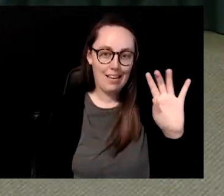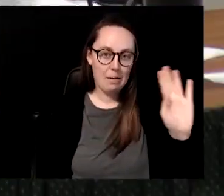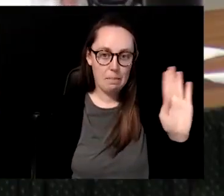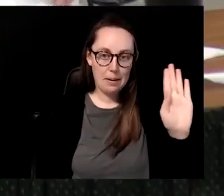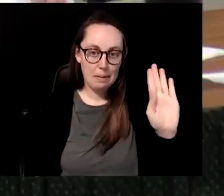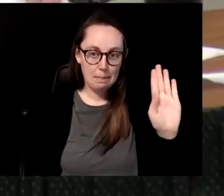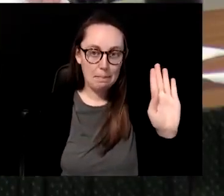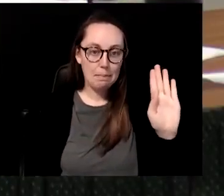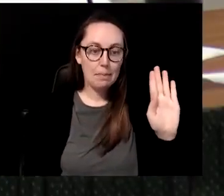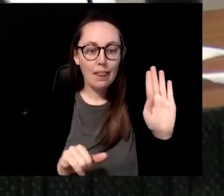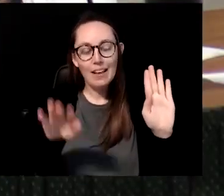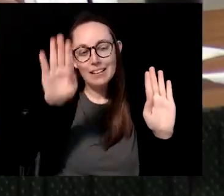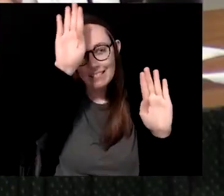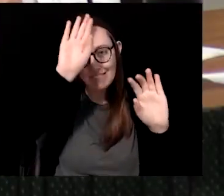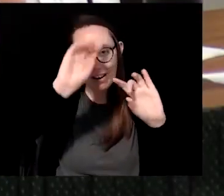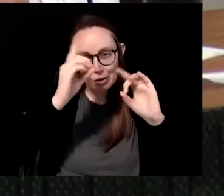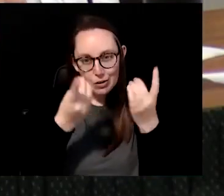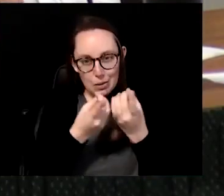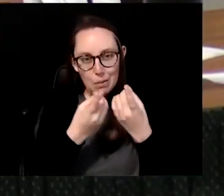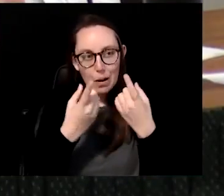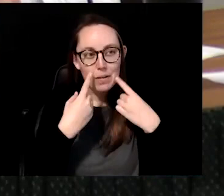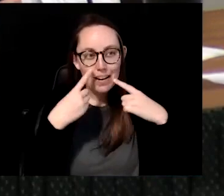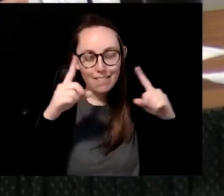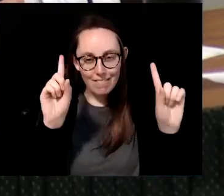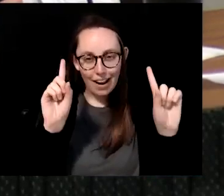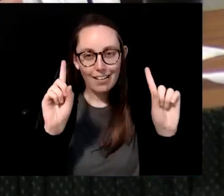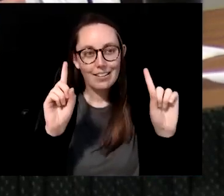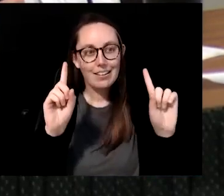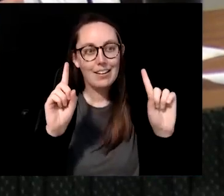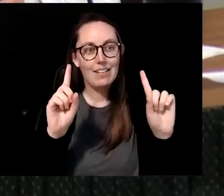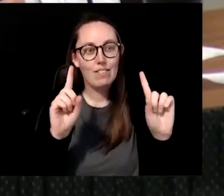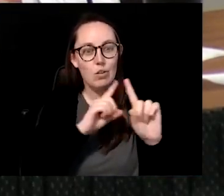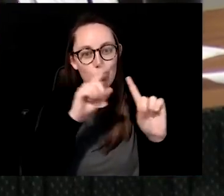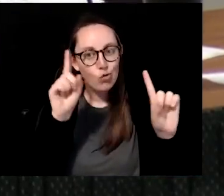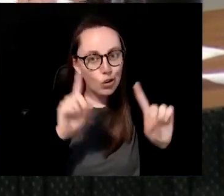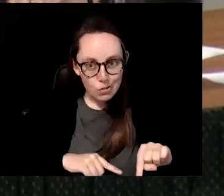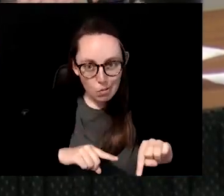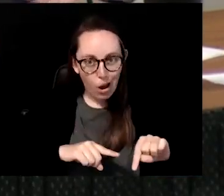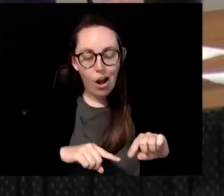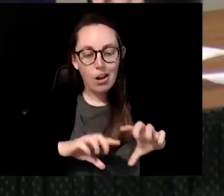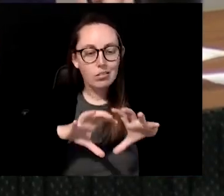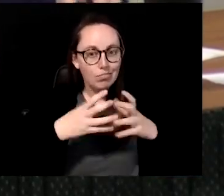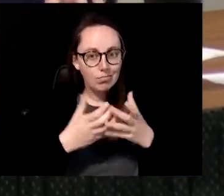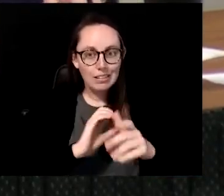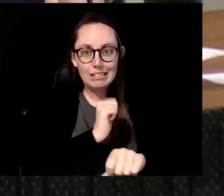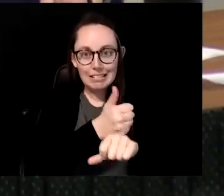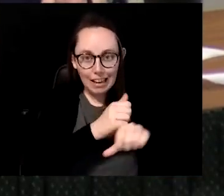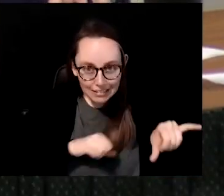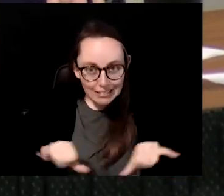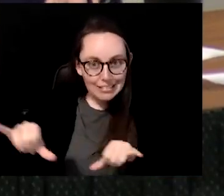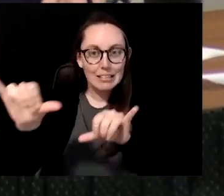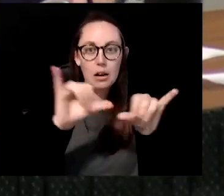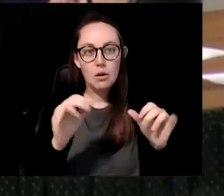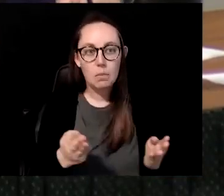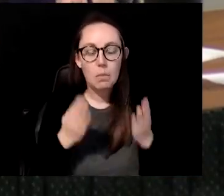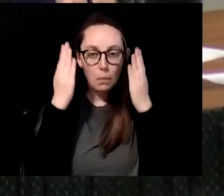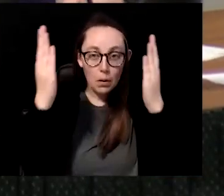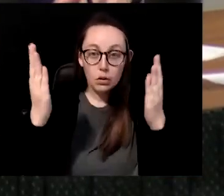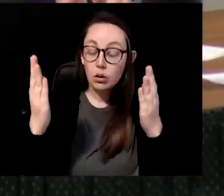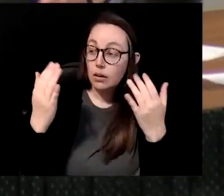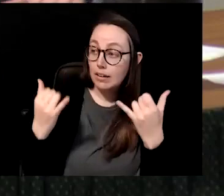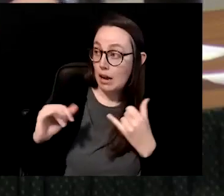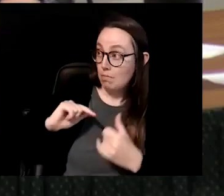the uh fire department effective response force uh set standard proposal um and I think I'm also turning this over to John